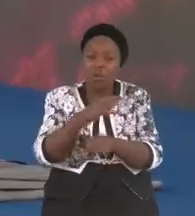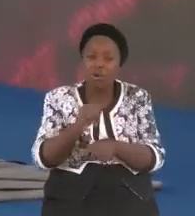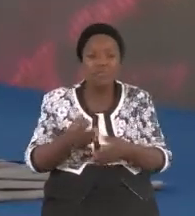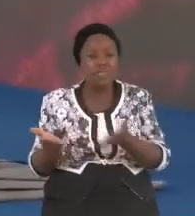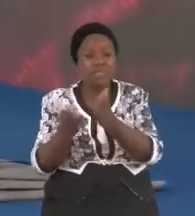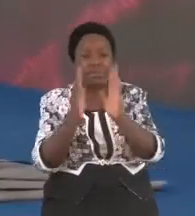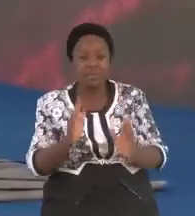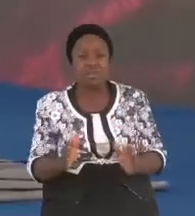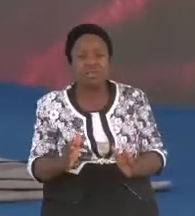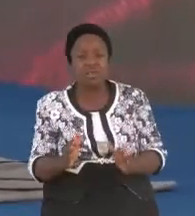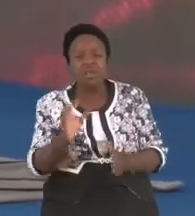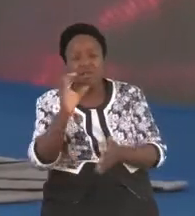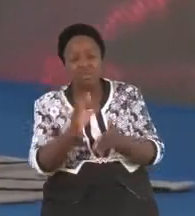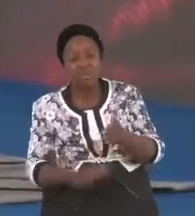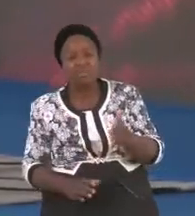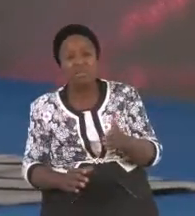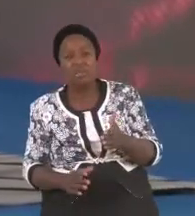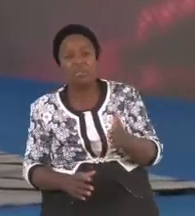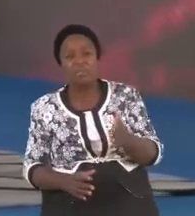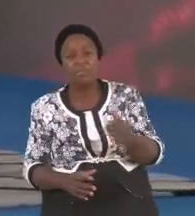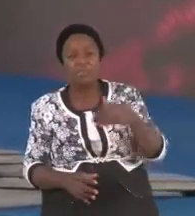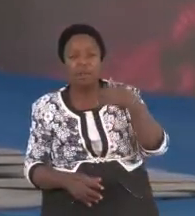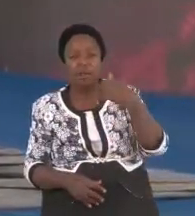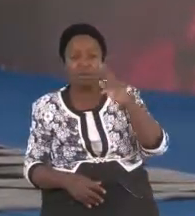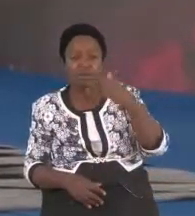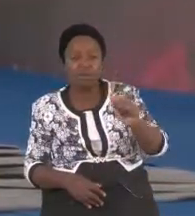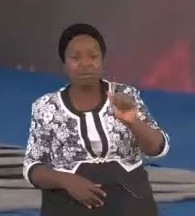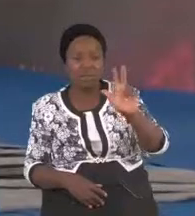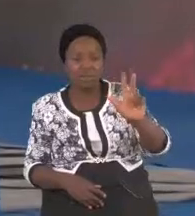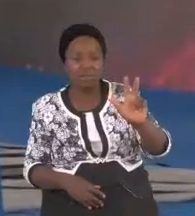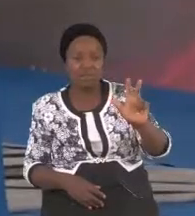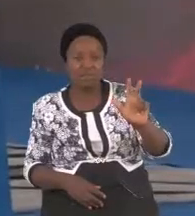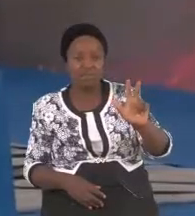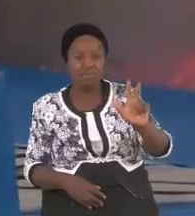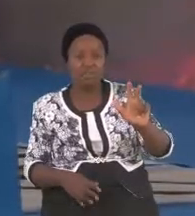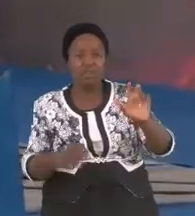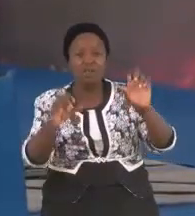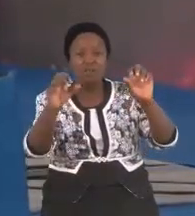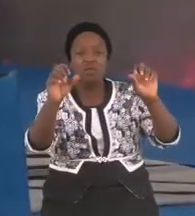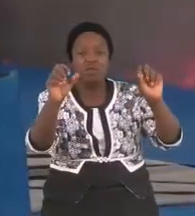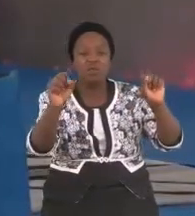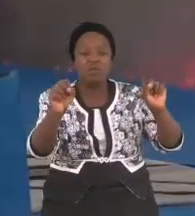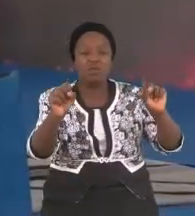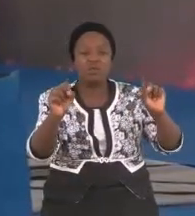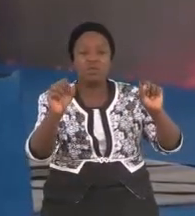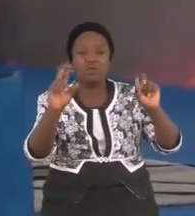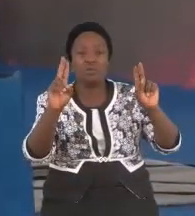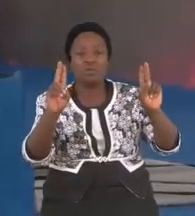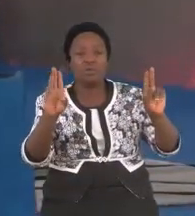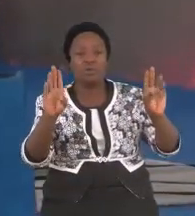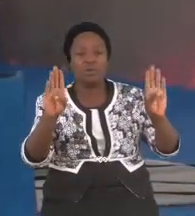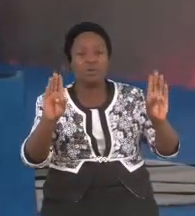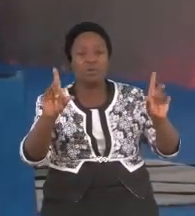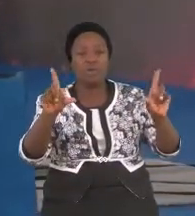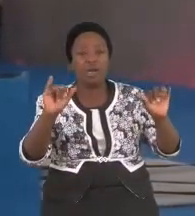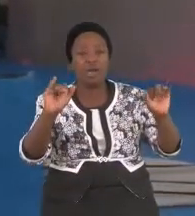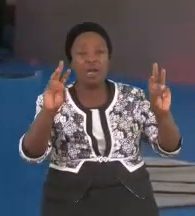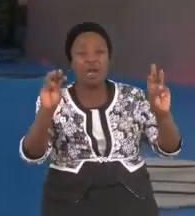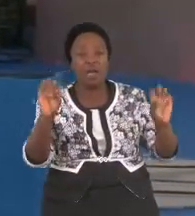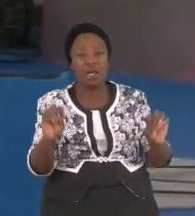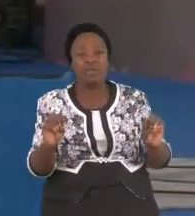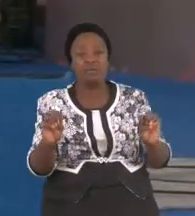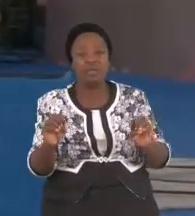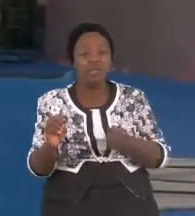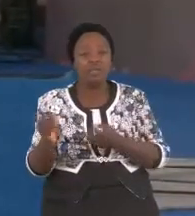Chapter 13, sublime servanthood. Sublime servanthood. Then in John